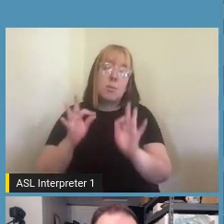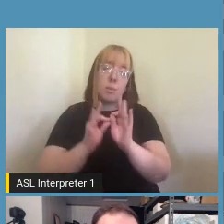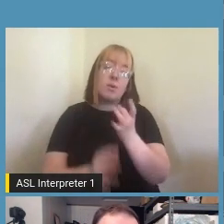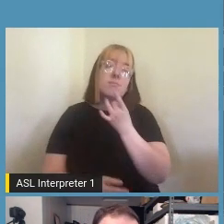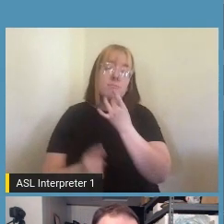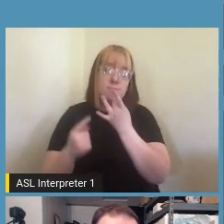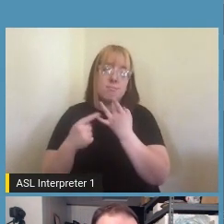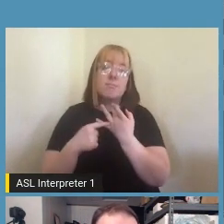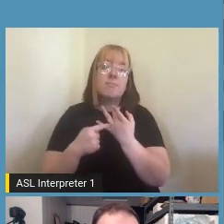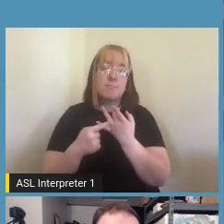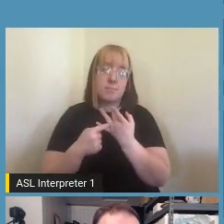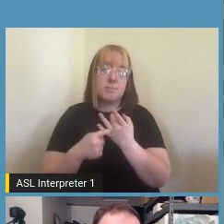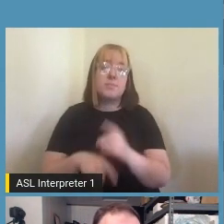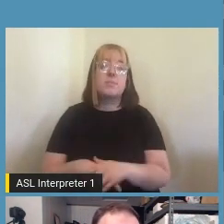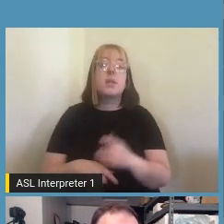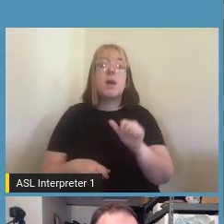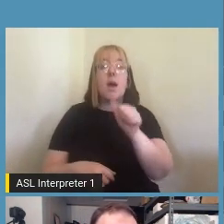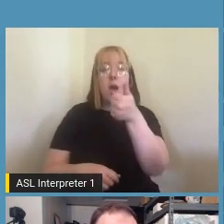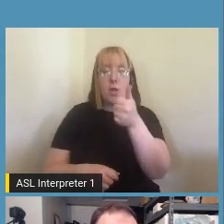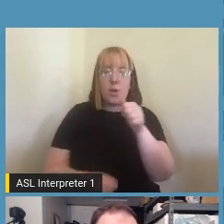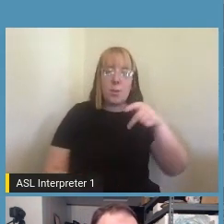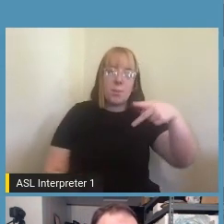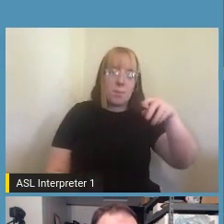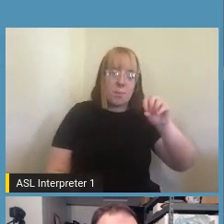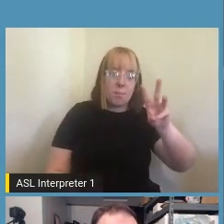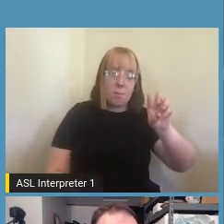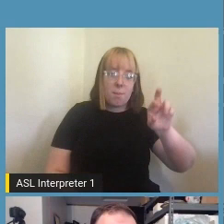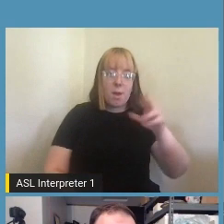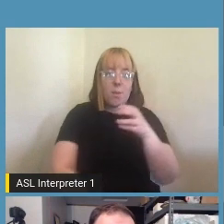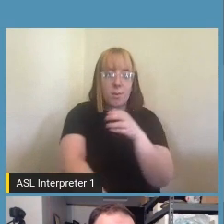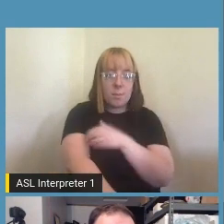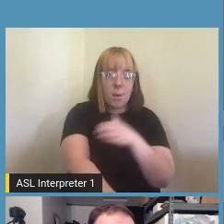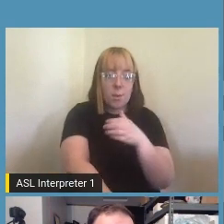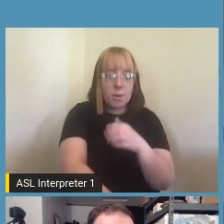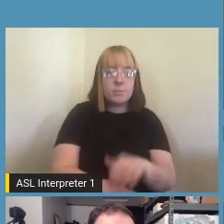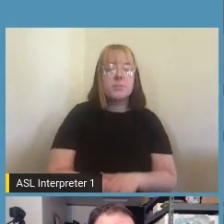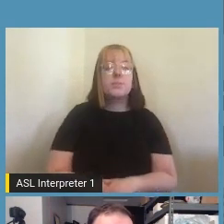Another thing is to consider is power. There's not